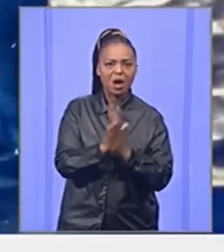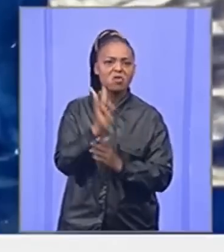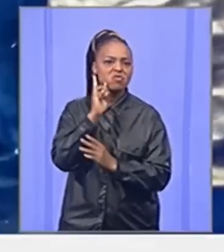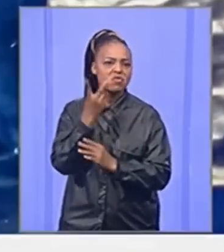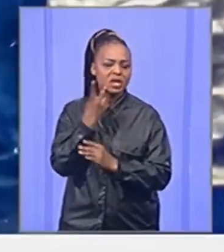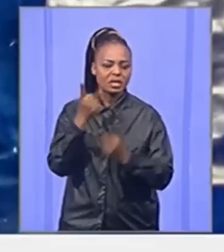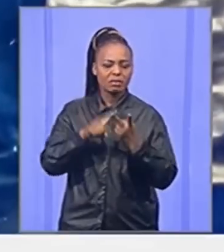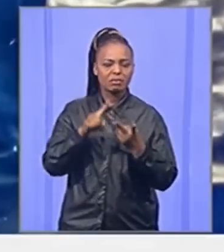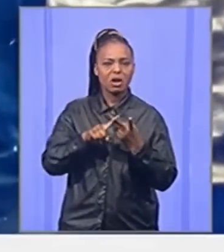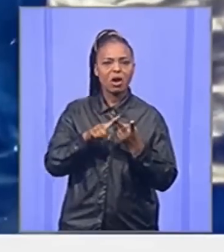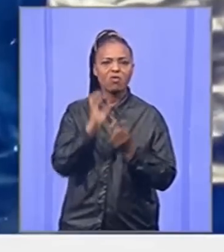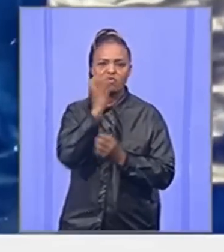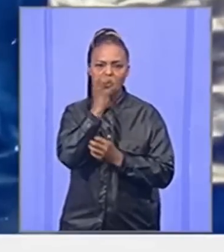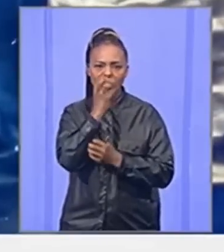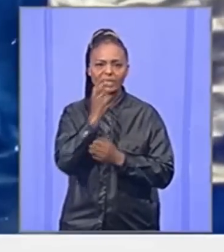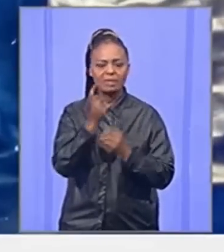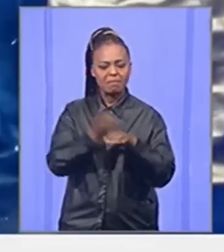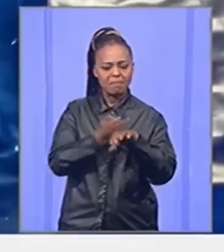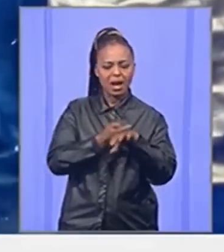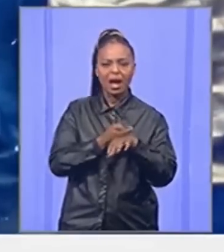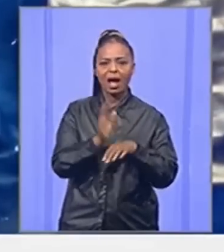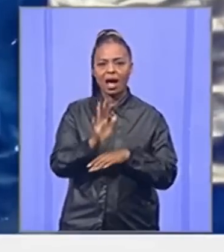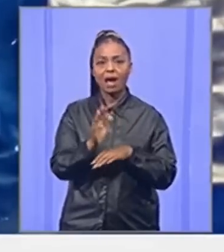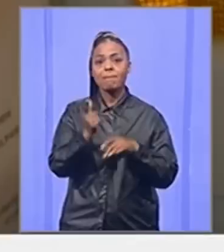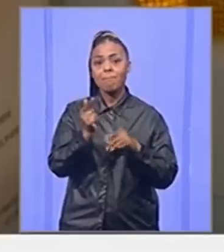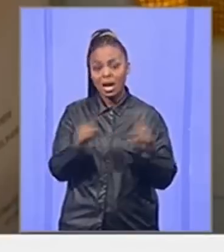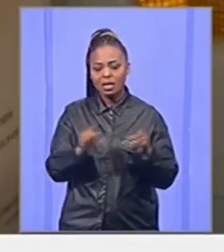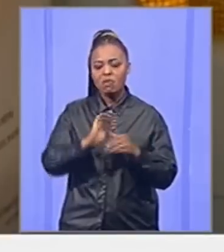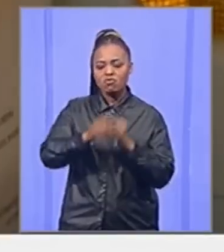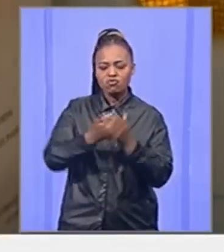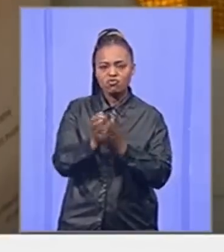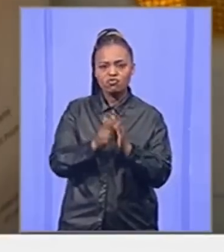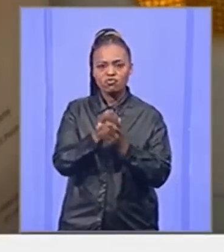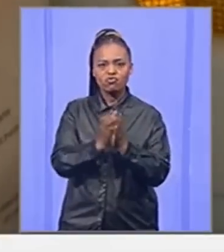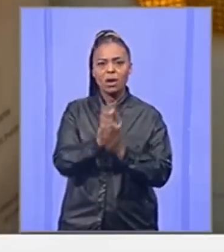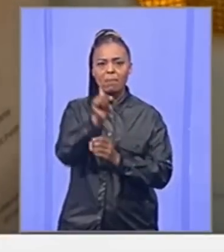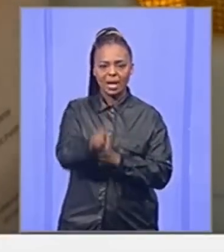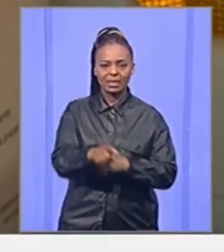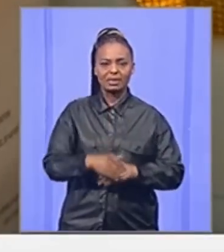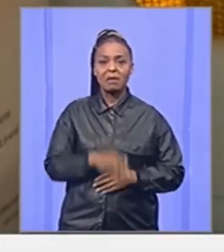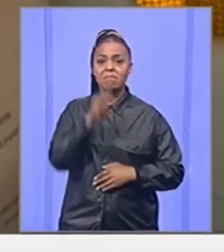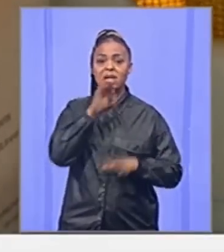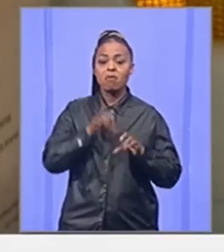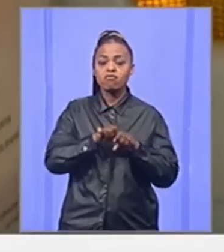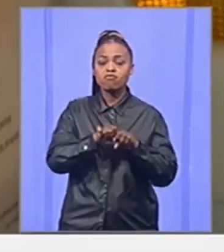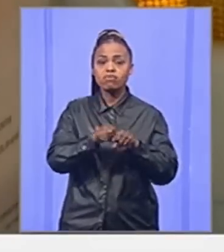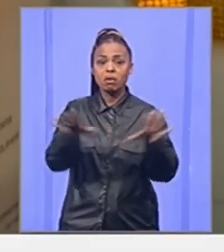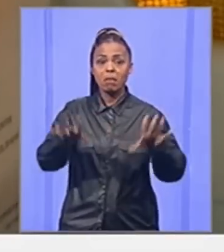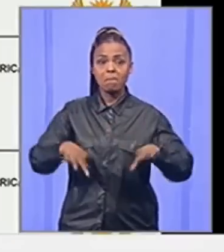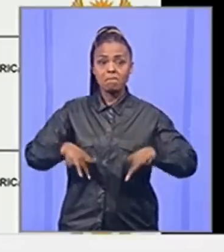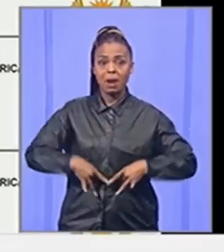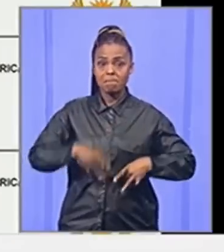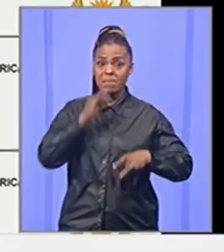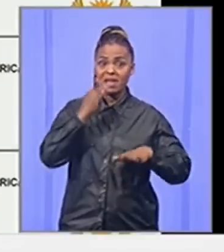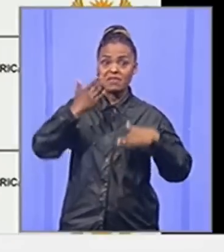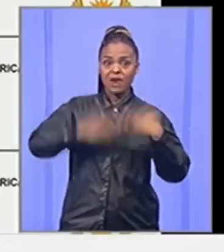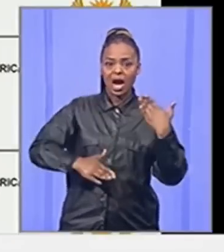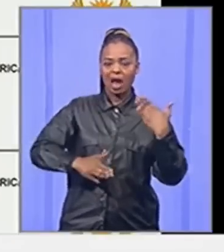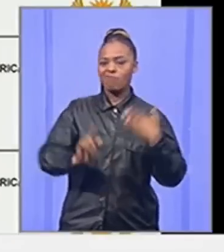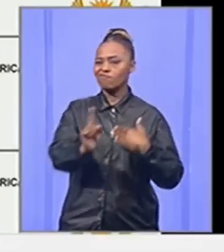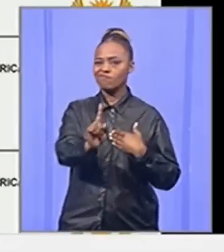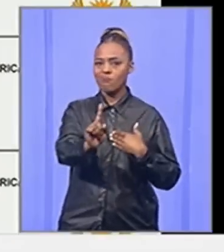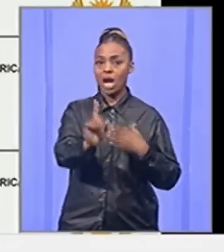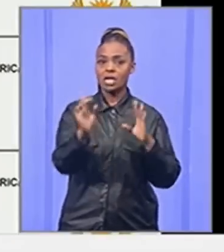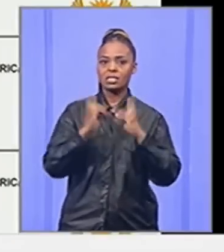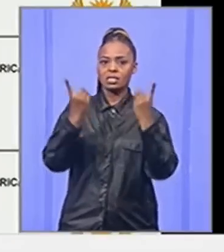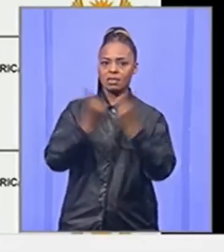be peeled off before eating. However, this does not mean the transmission of cholera is over. The department and